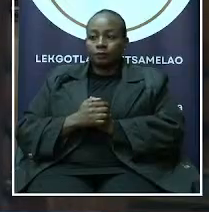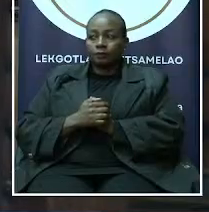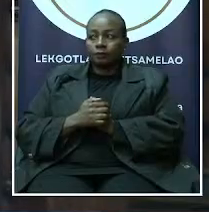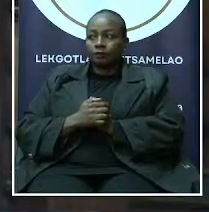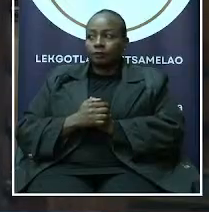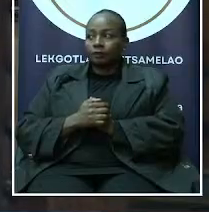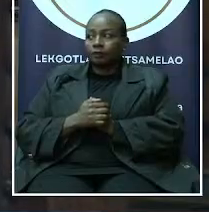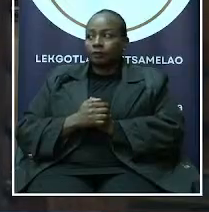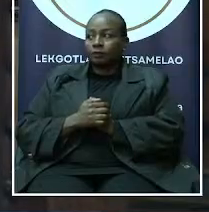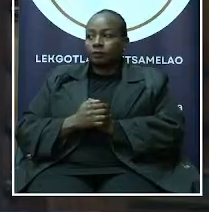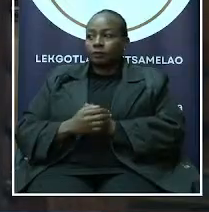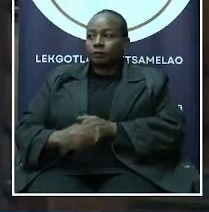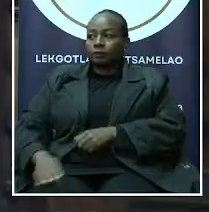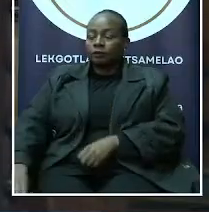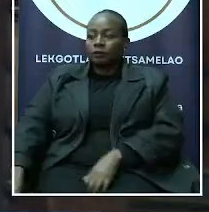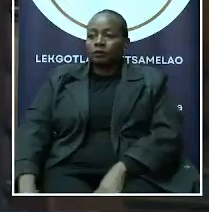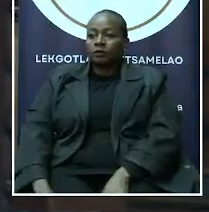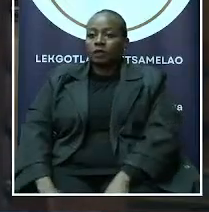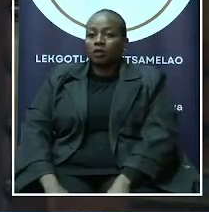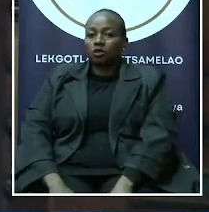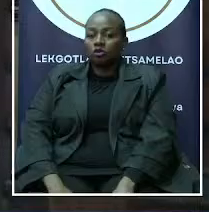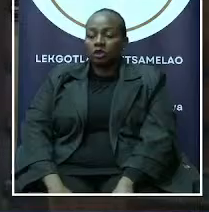Honorable Speaker, can I assist?